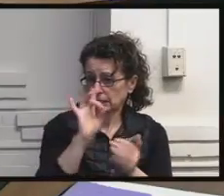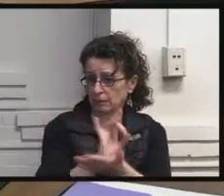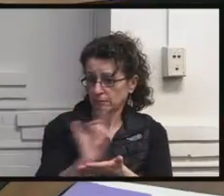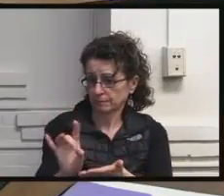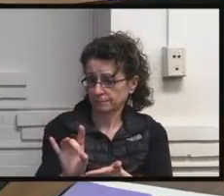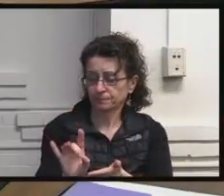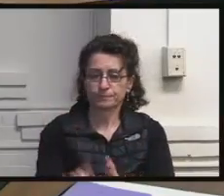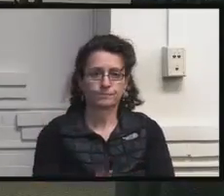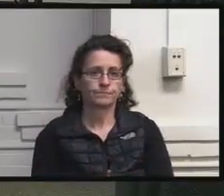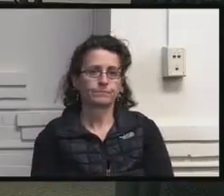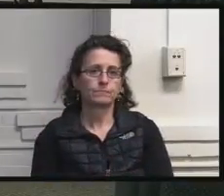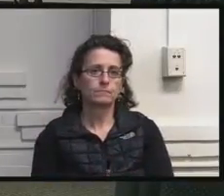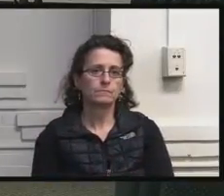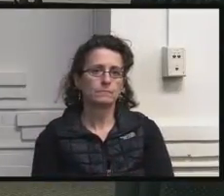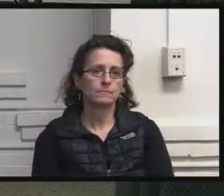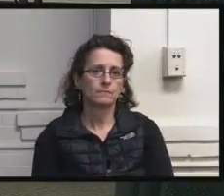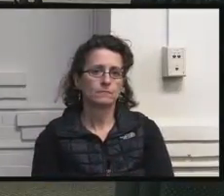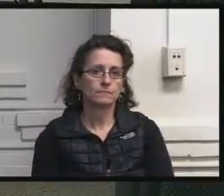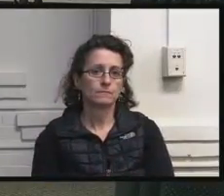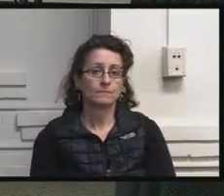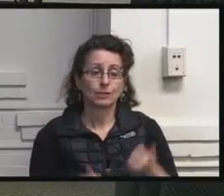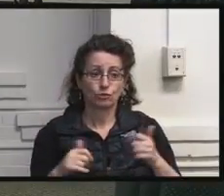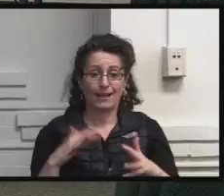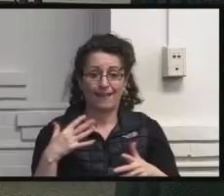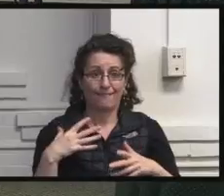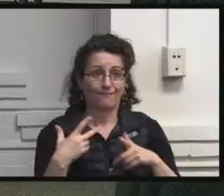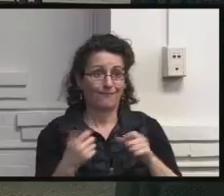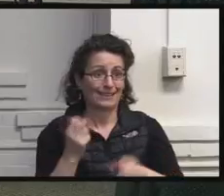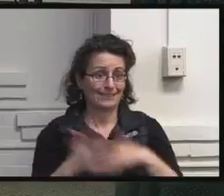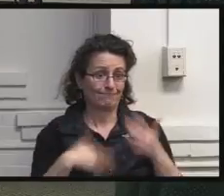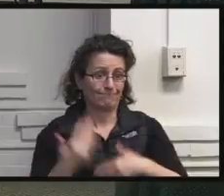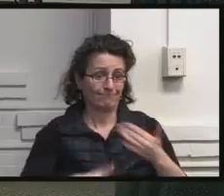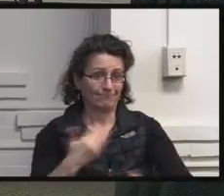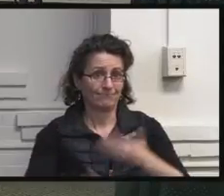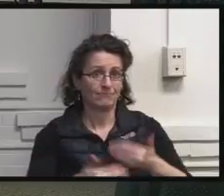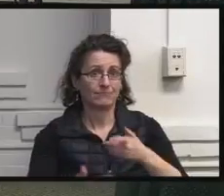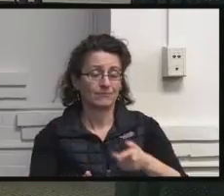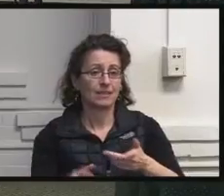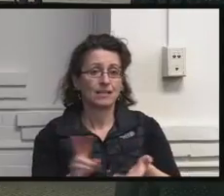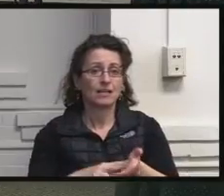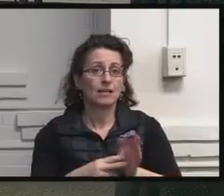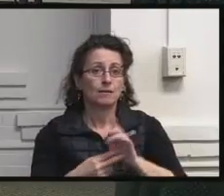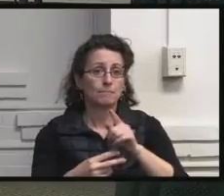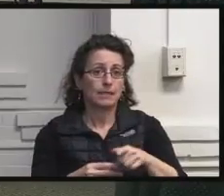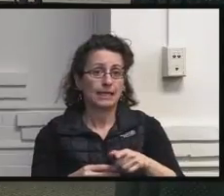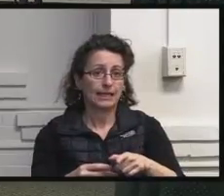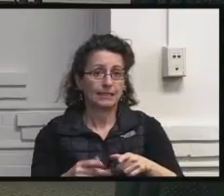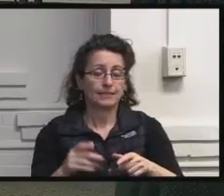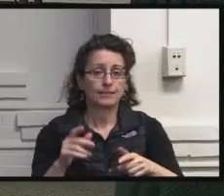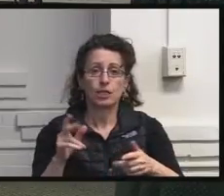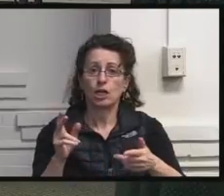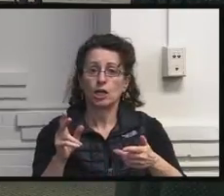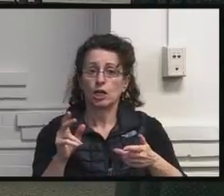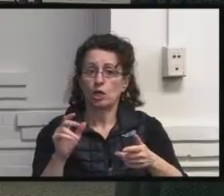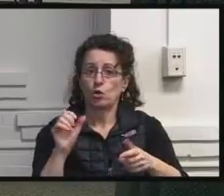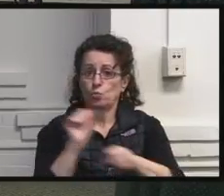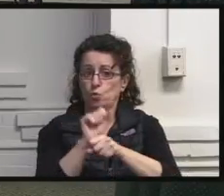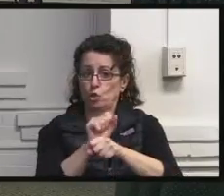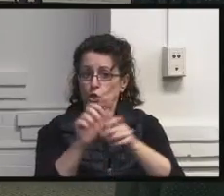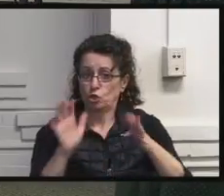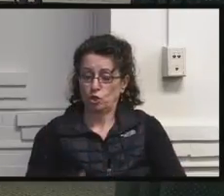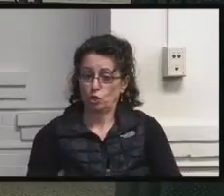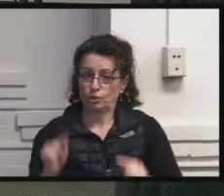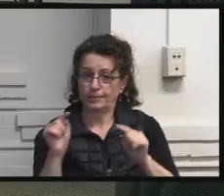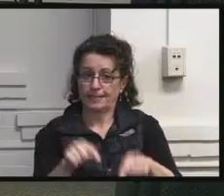So basically, the more you try to accelerate, right, the longer you have construction workers out there, that's possible, but it's going to drive up your